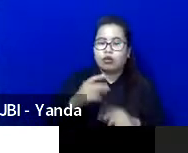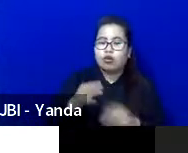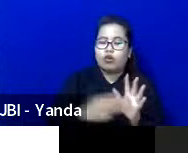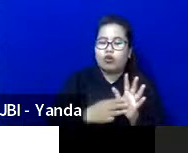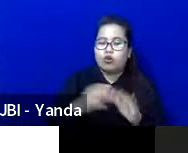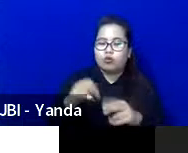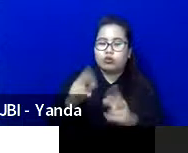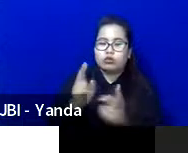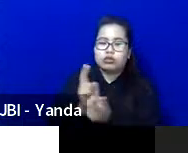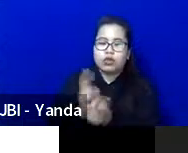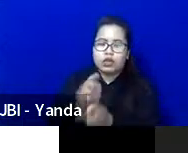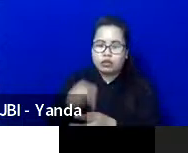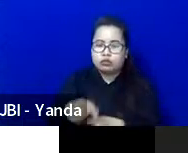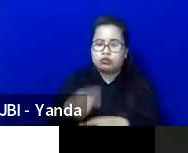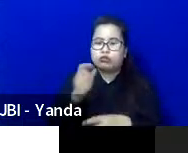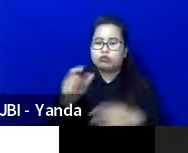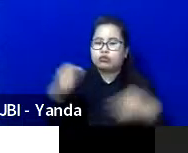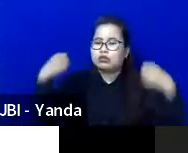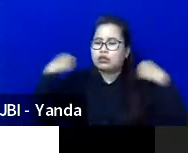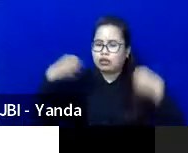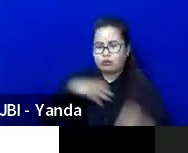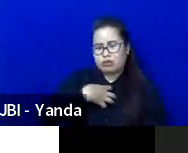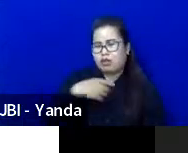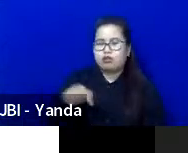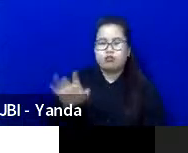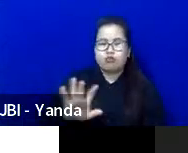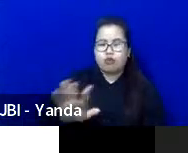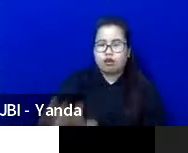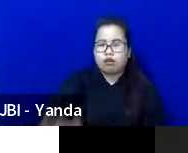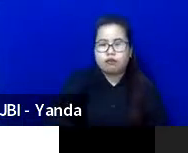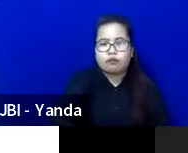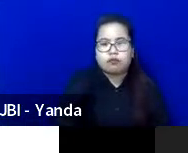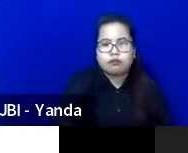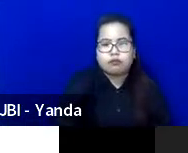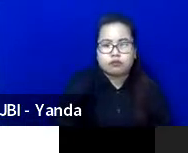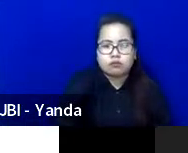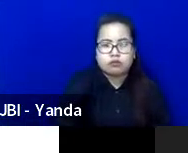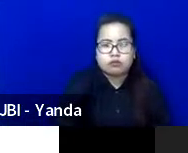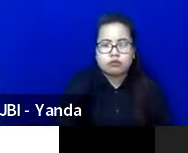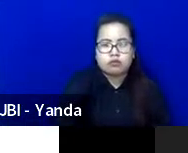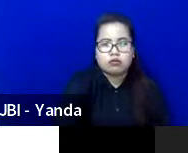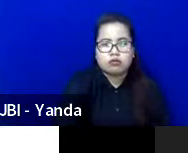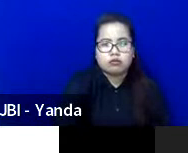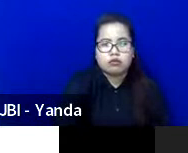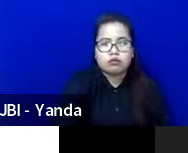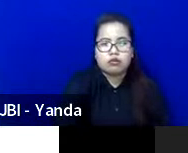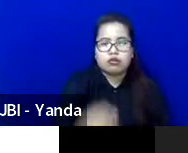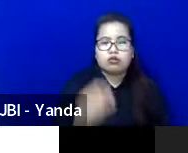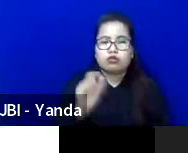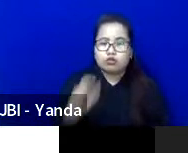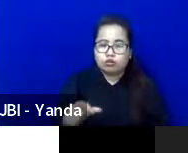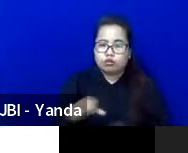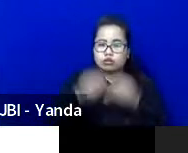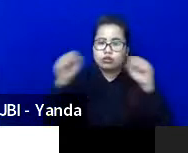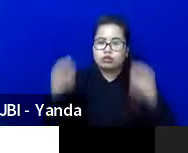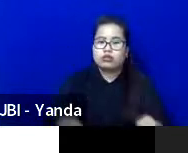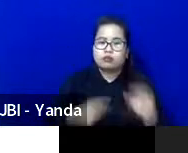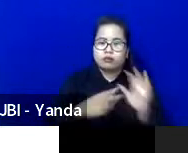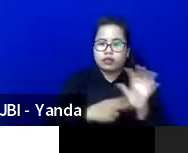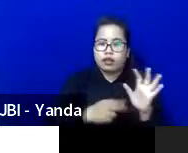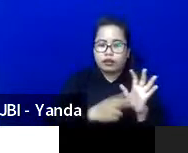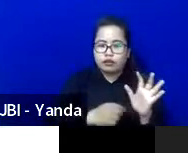not. But there are some value systems that see it that way. It's not a science, it's